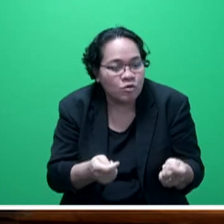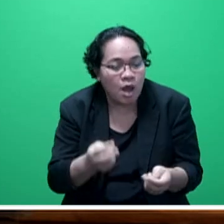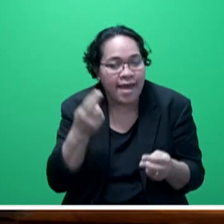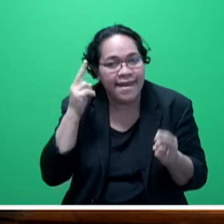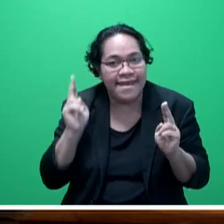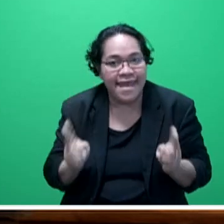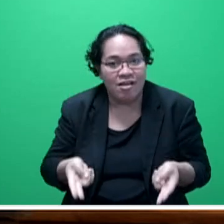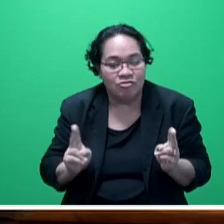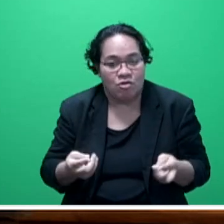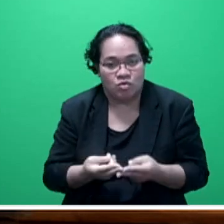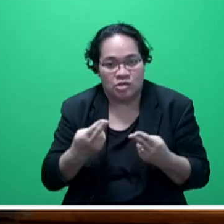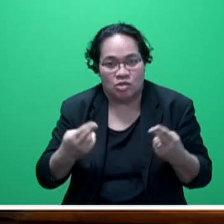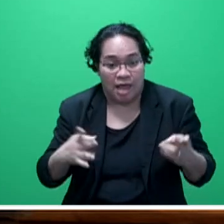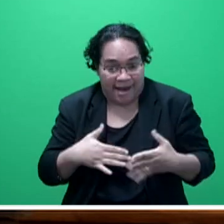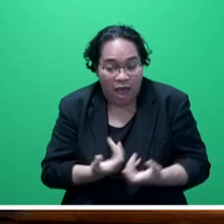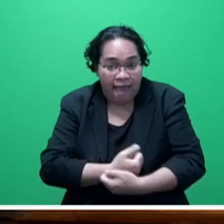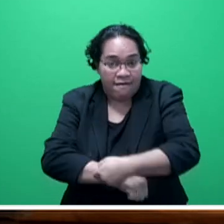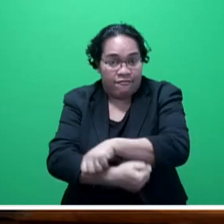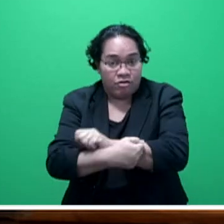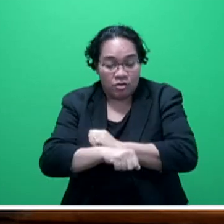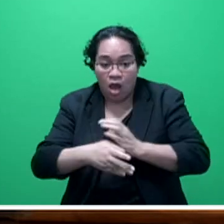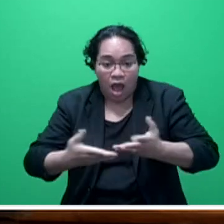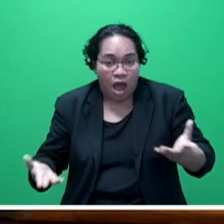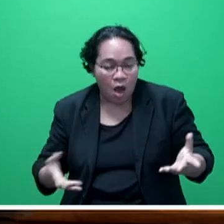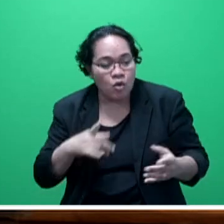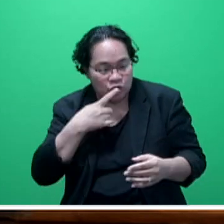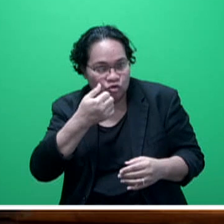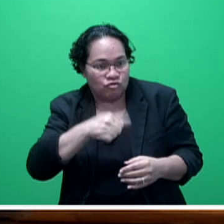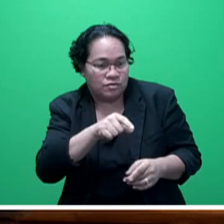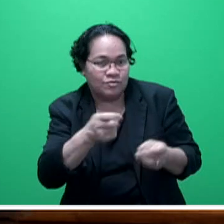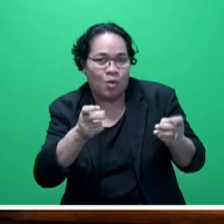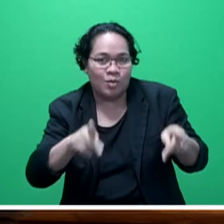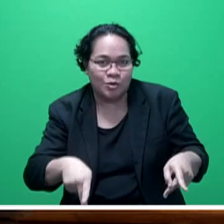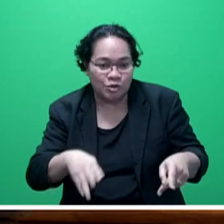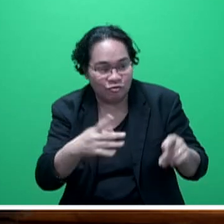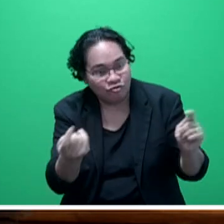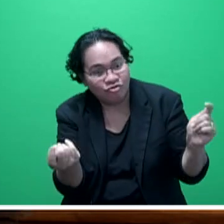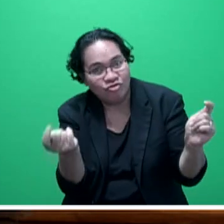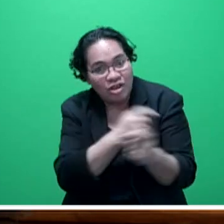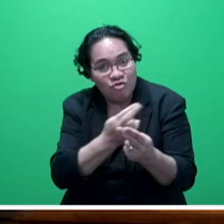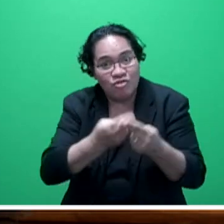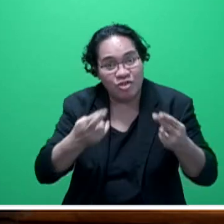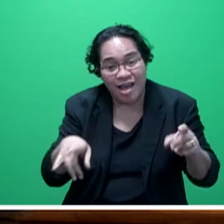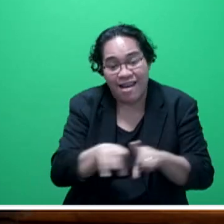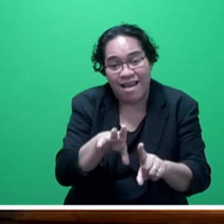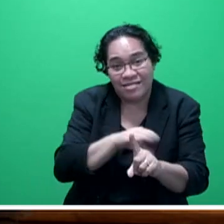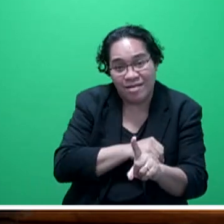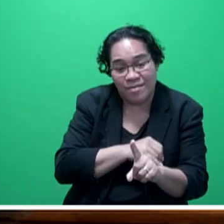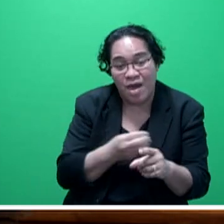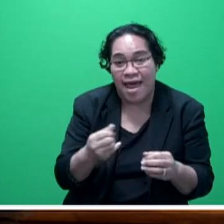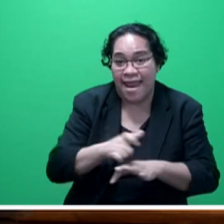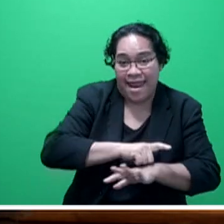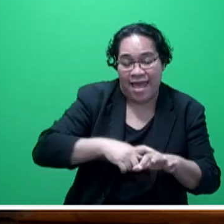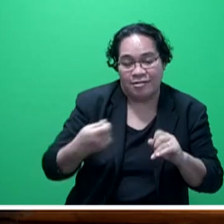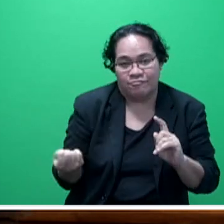therefore, must now be made to unlock this potential, to convert resources like land into cash, and